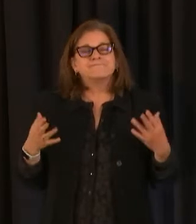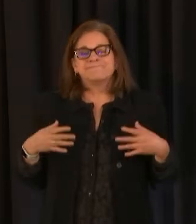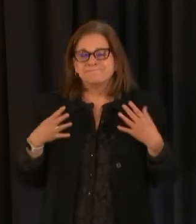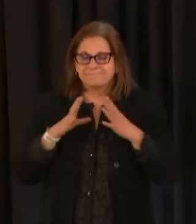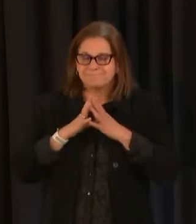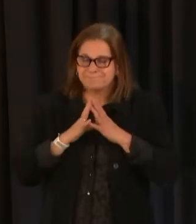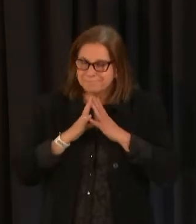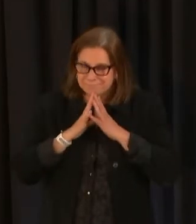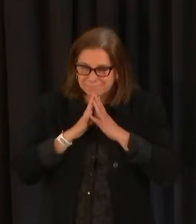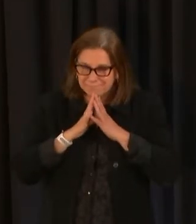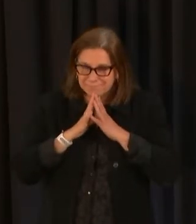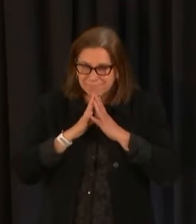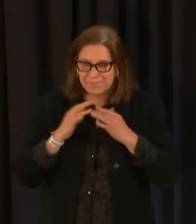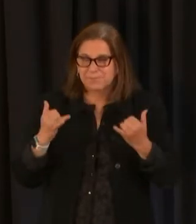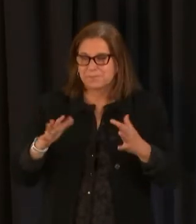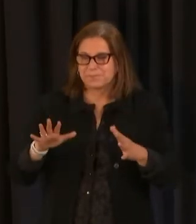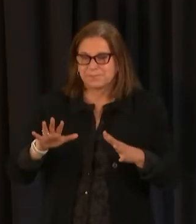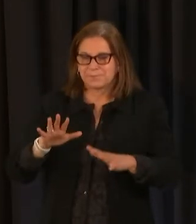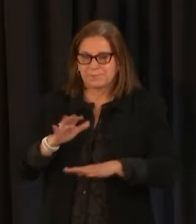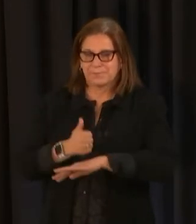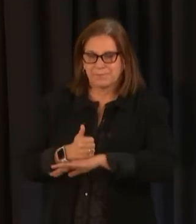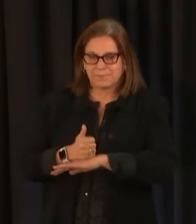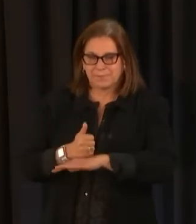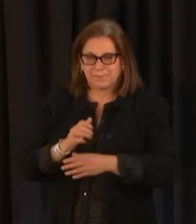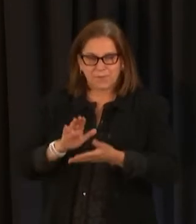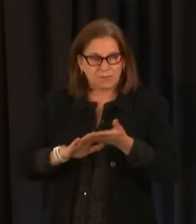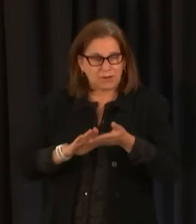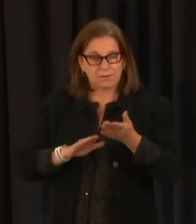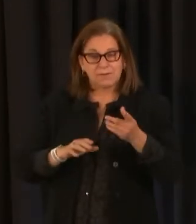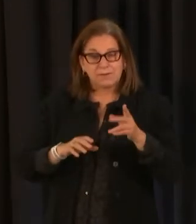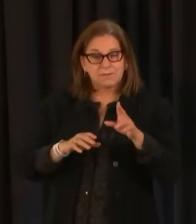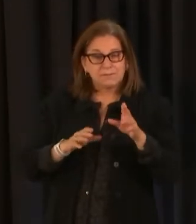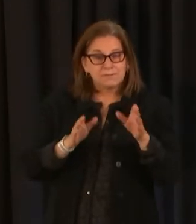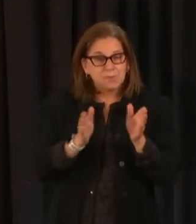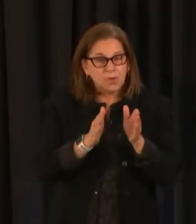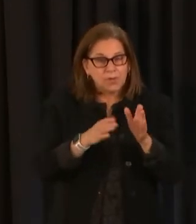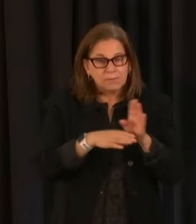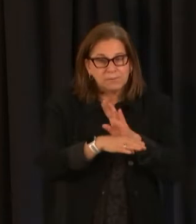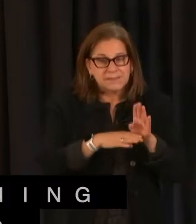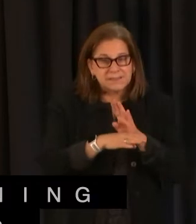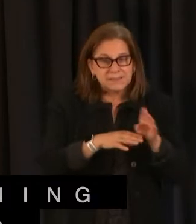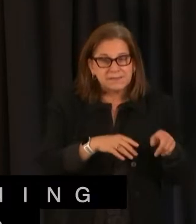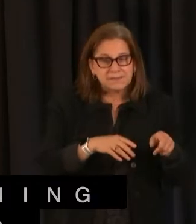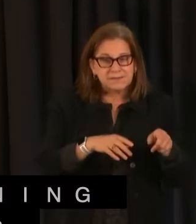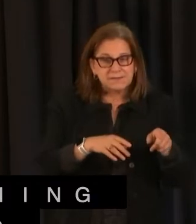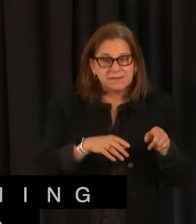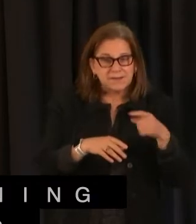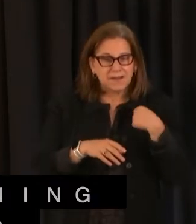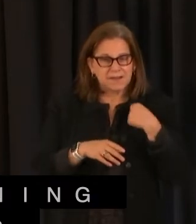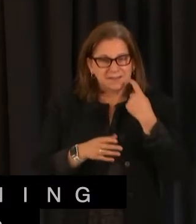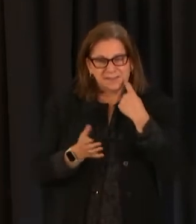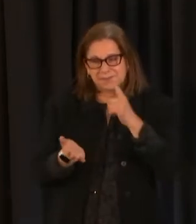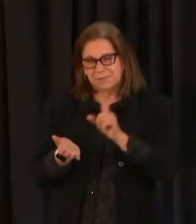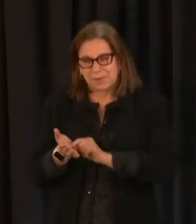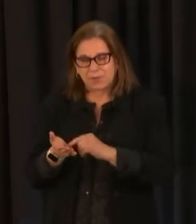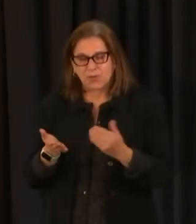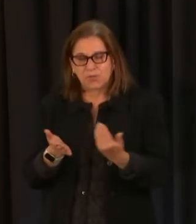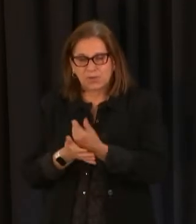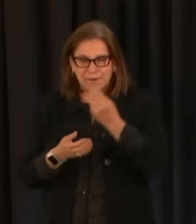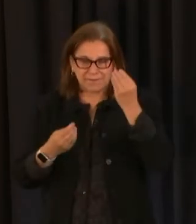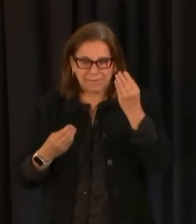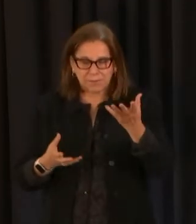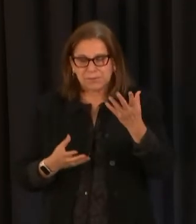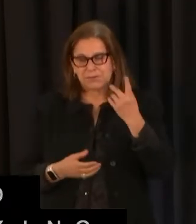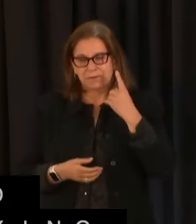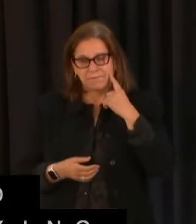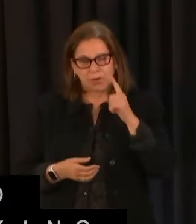now up and running. The U.S. Small Business Administration released information about applying for the